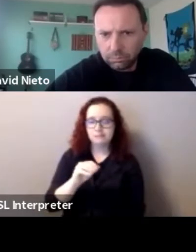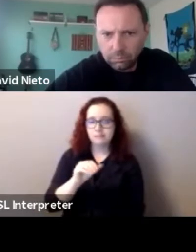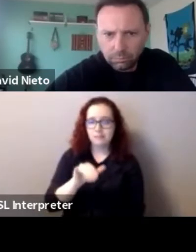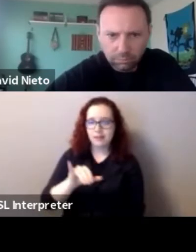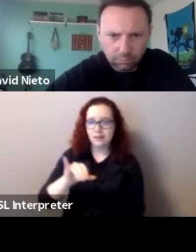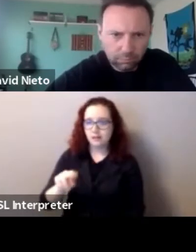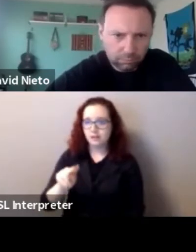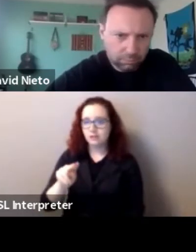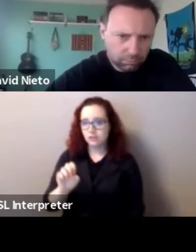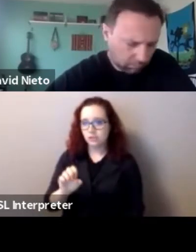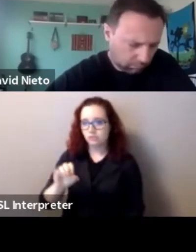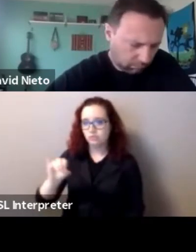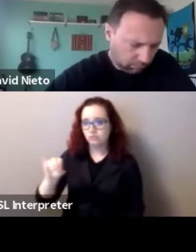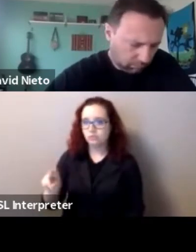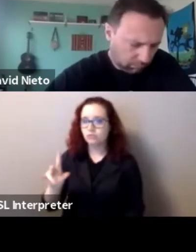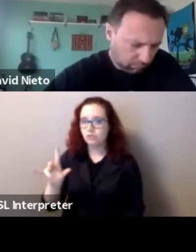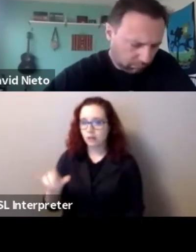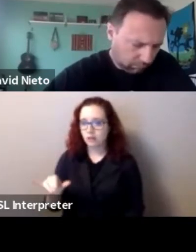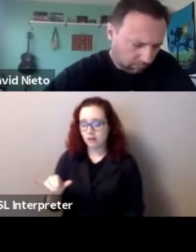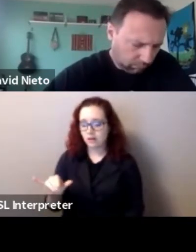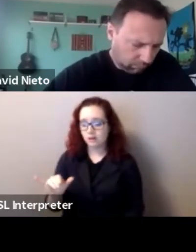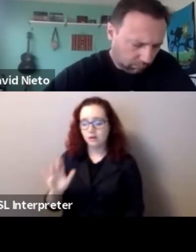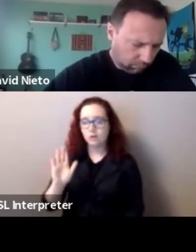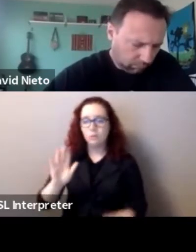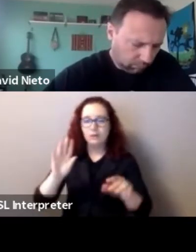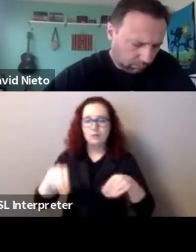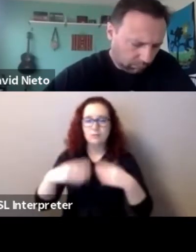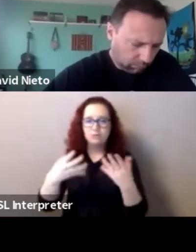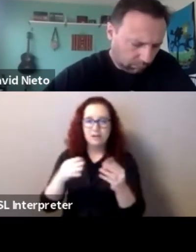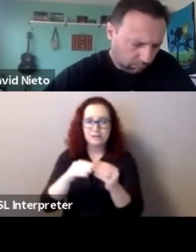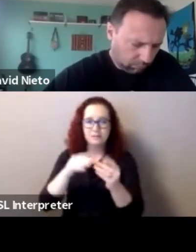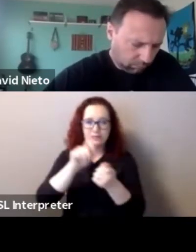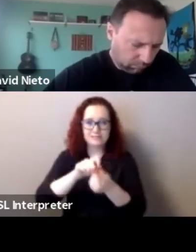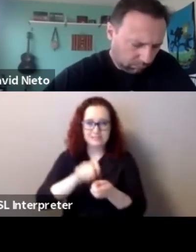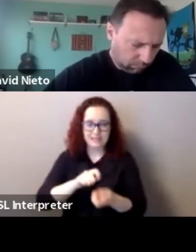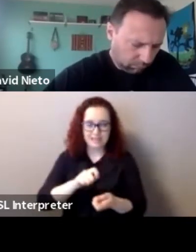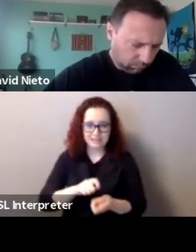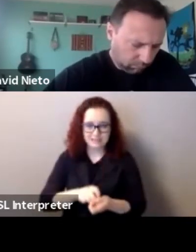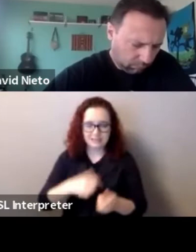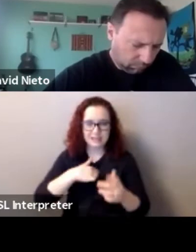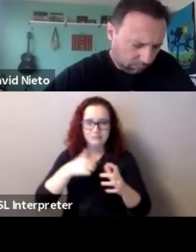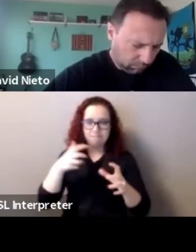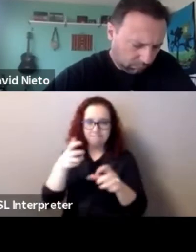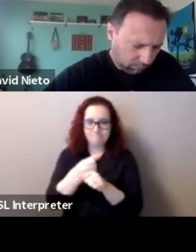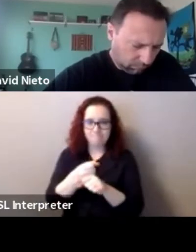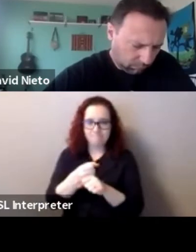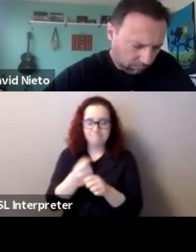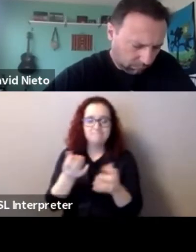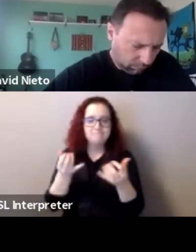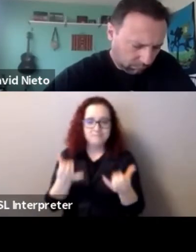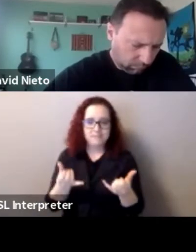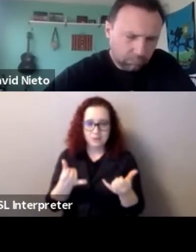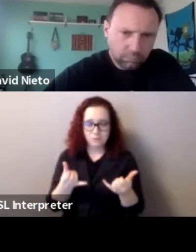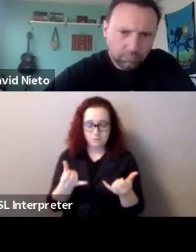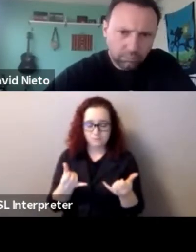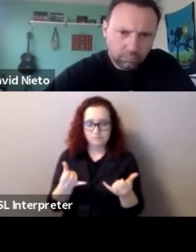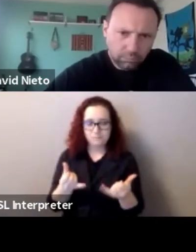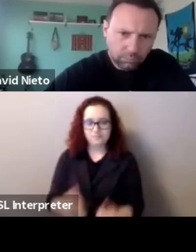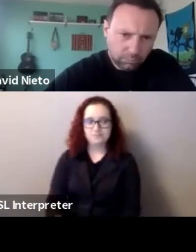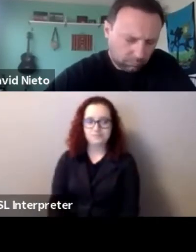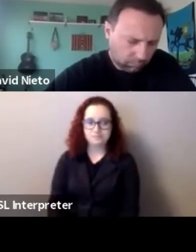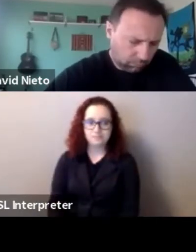year. And that will give a lot more of the specifics that I'm not going to go into here about how you actually take these submissions and